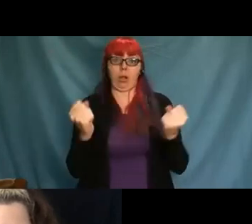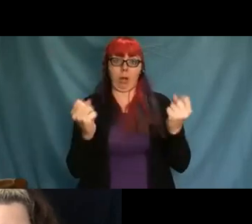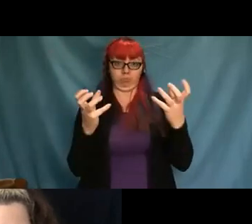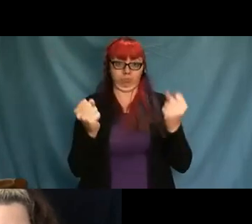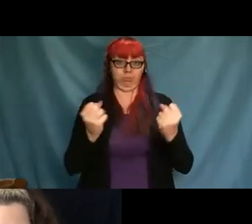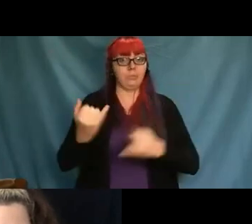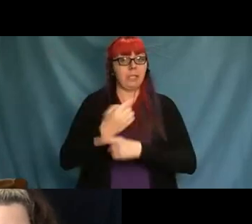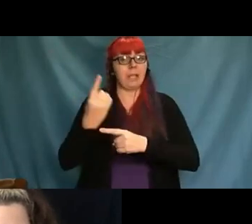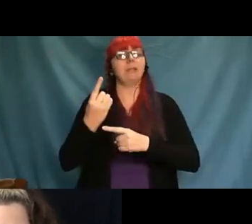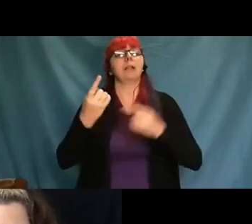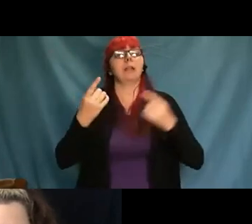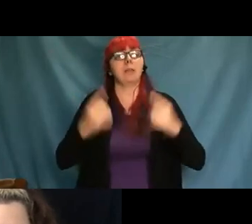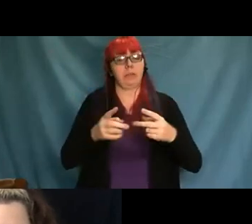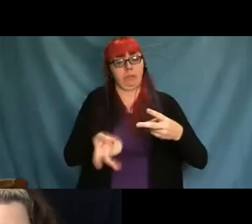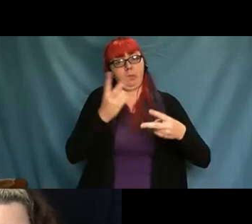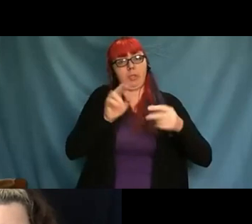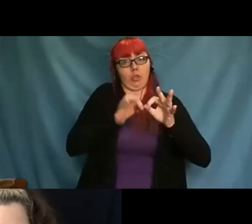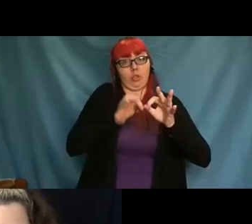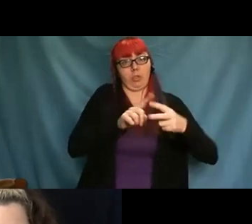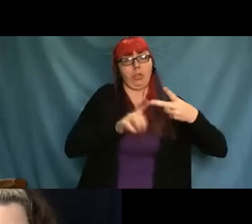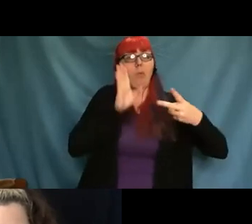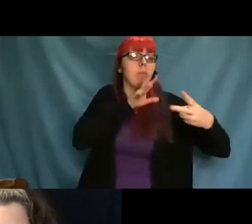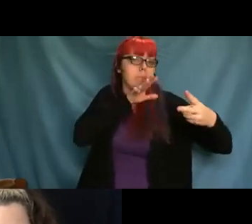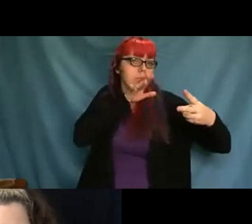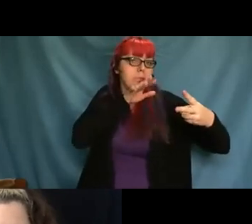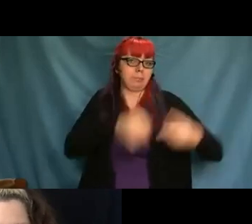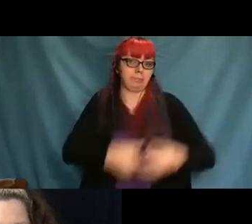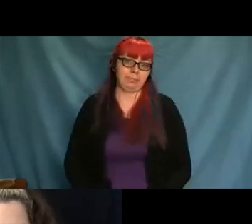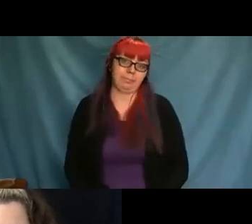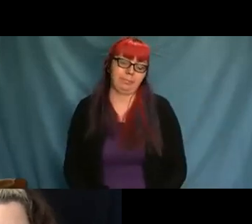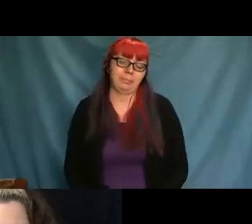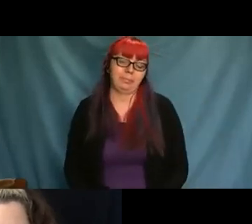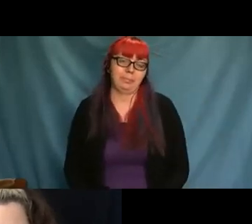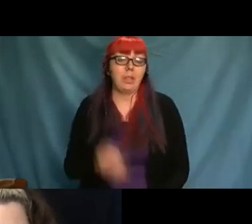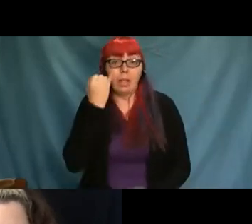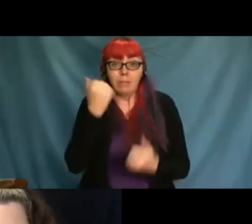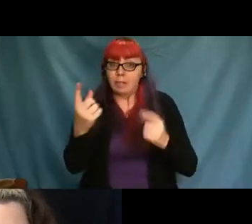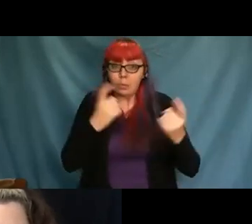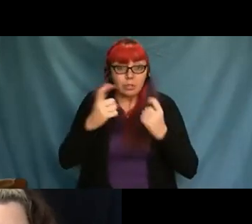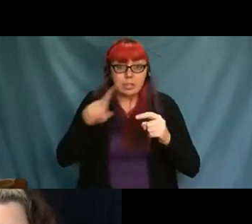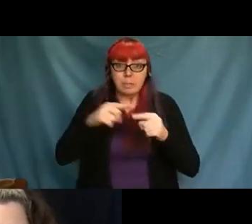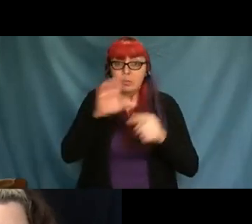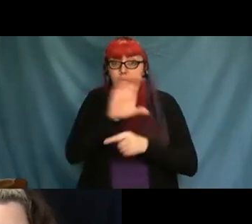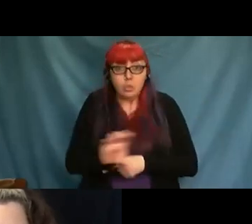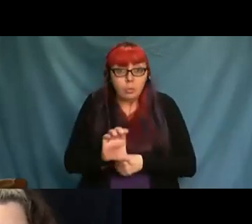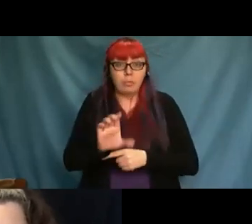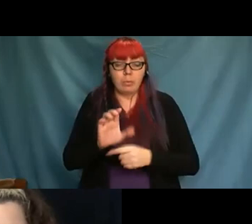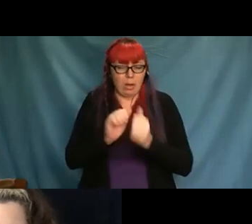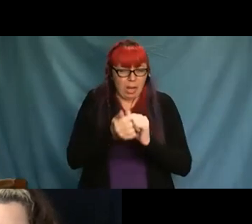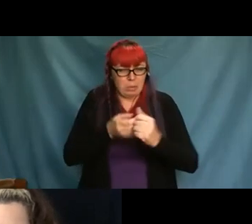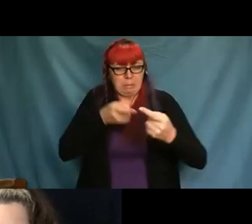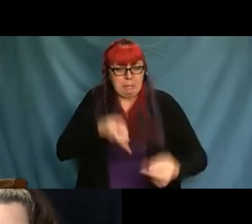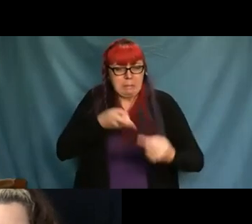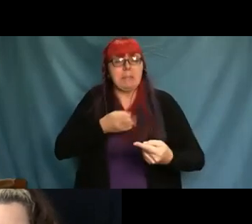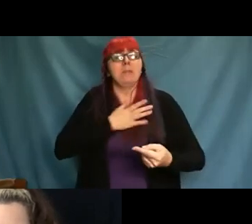translate. So that's everything from me. Again, if you have any questions about using Zoom, feel free to post those in the chat,